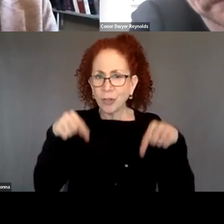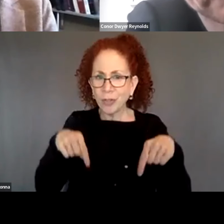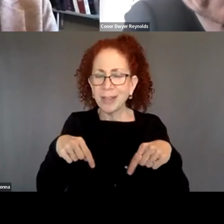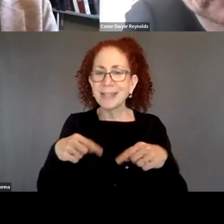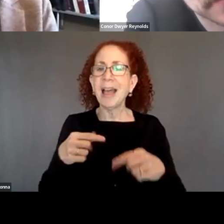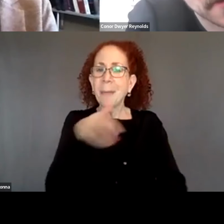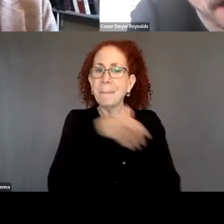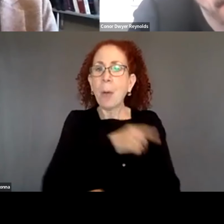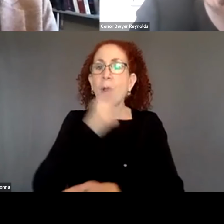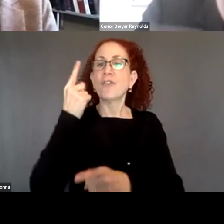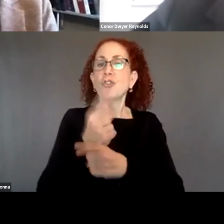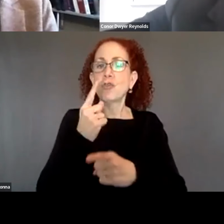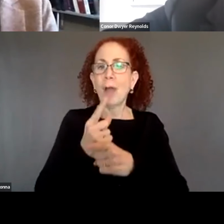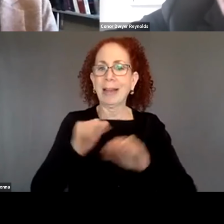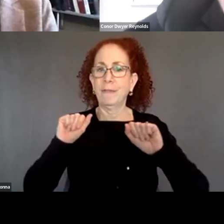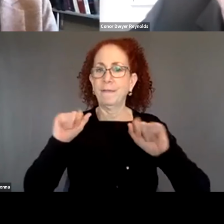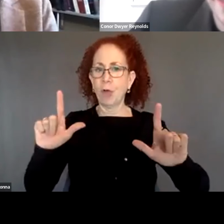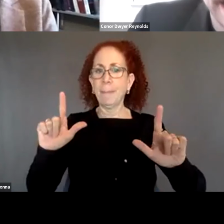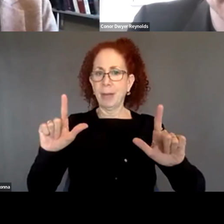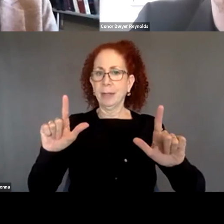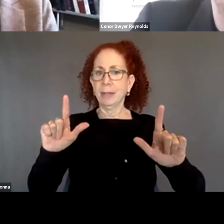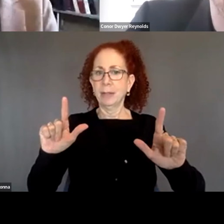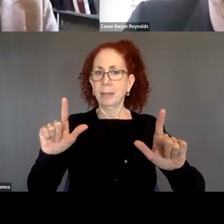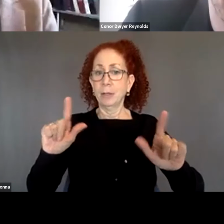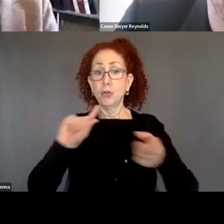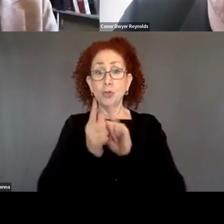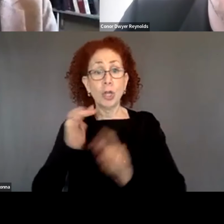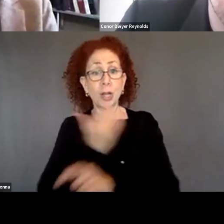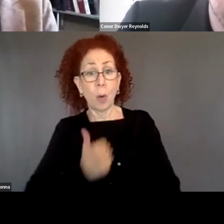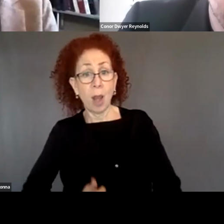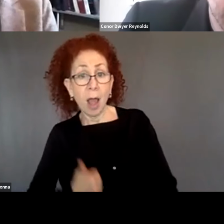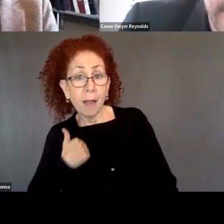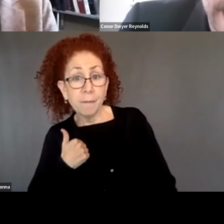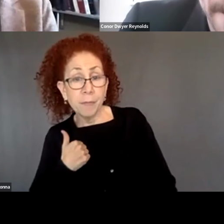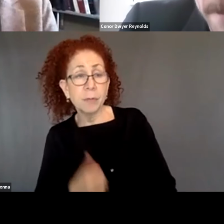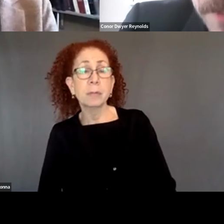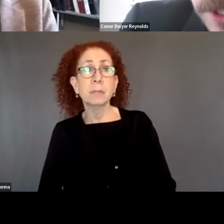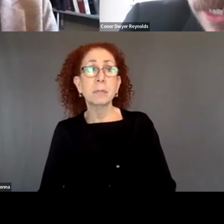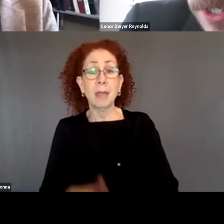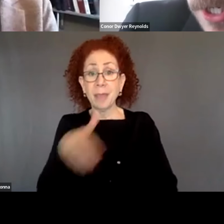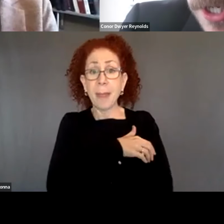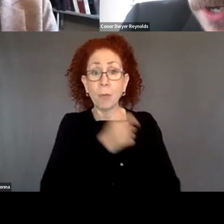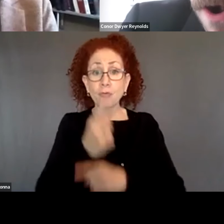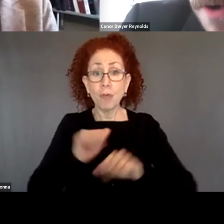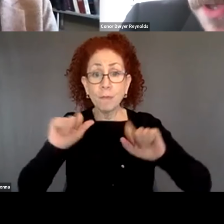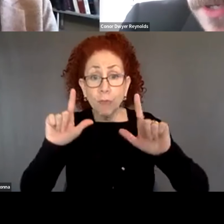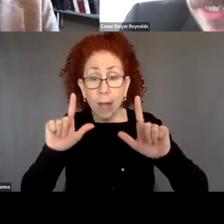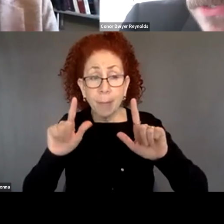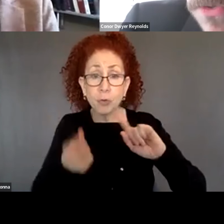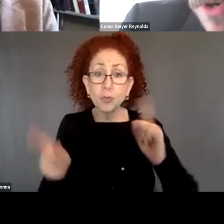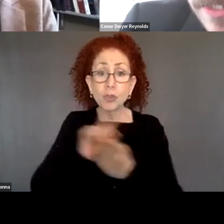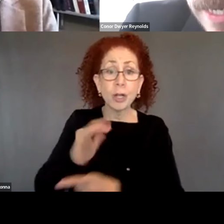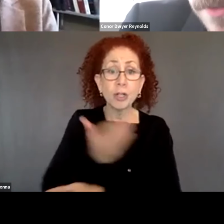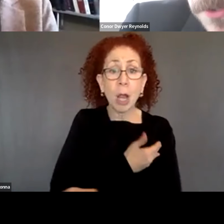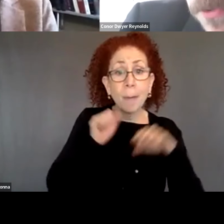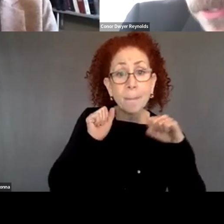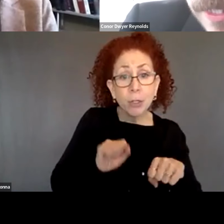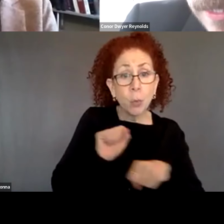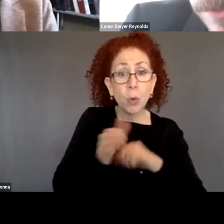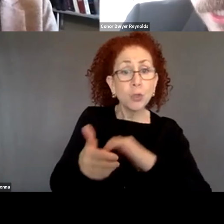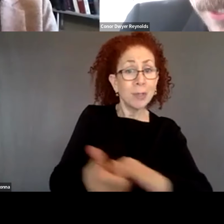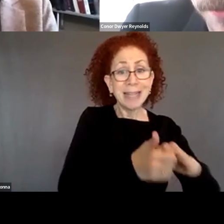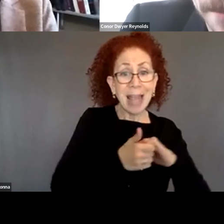framing. The power of correct framing to change our lives, and the power of correct framing to change our abilities to work together